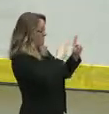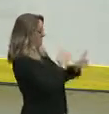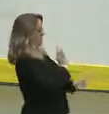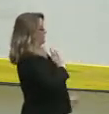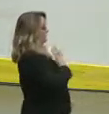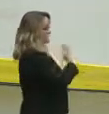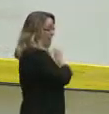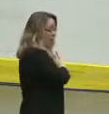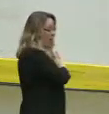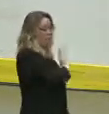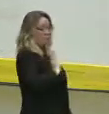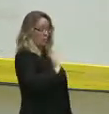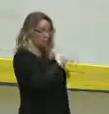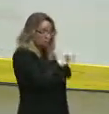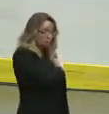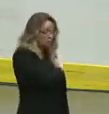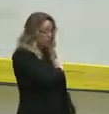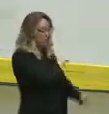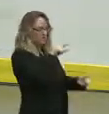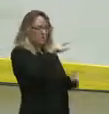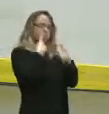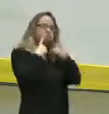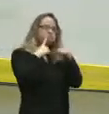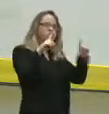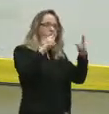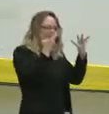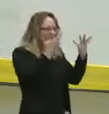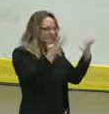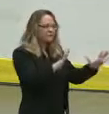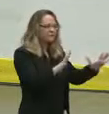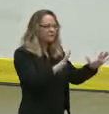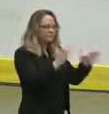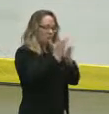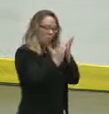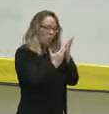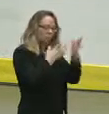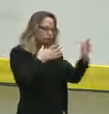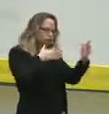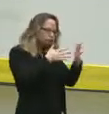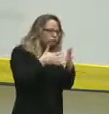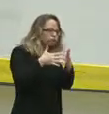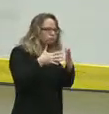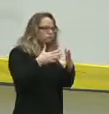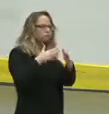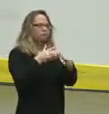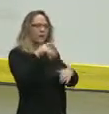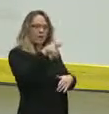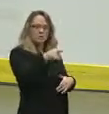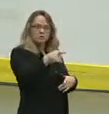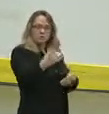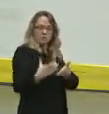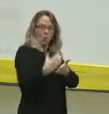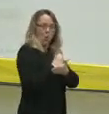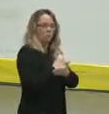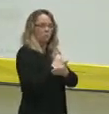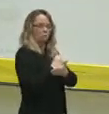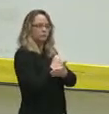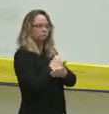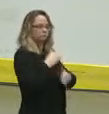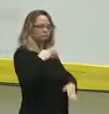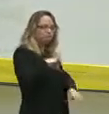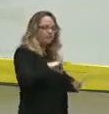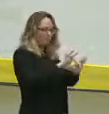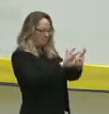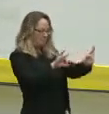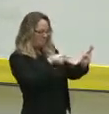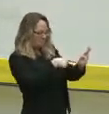Board of Trustees of Utica College that you have successfully completed a course of study and are deserving of the credential and the symbol of